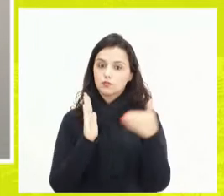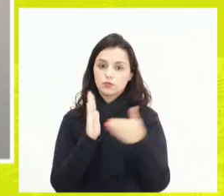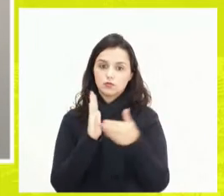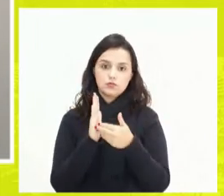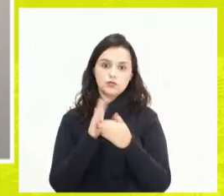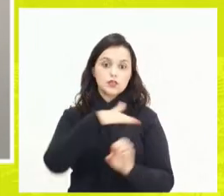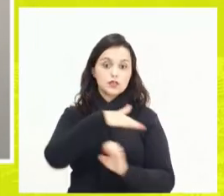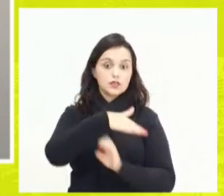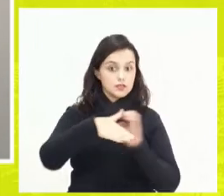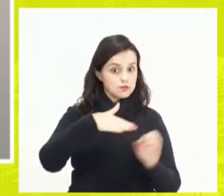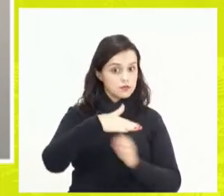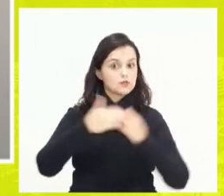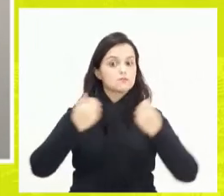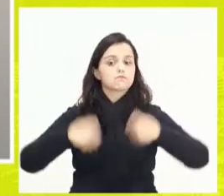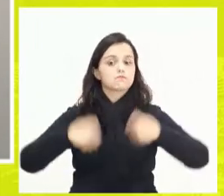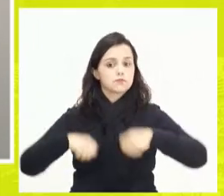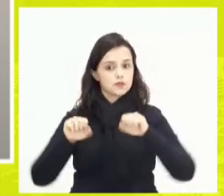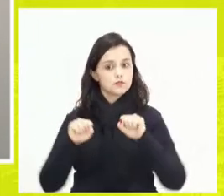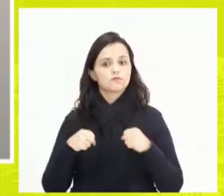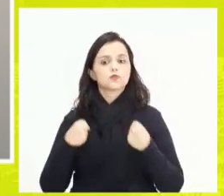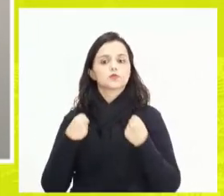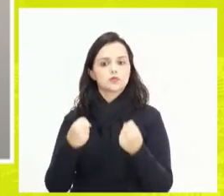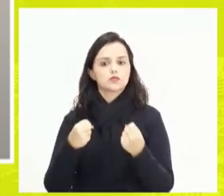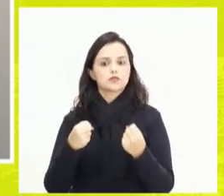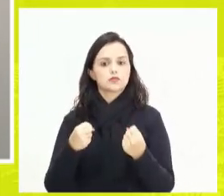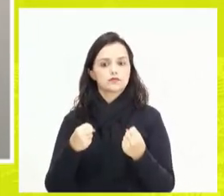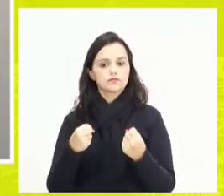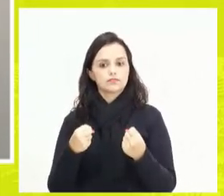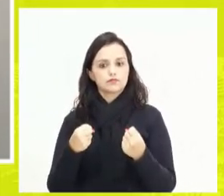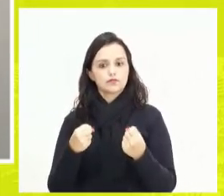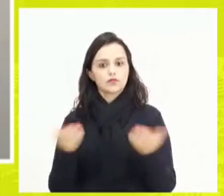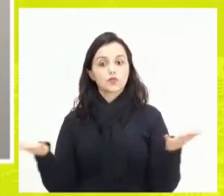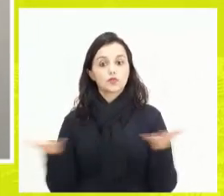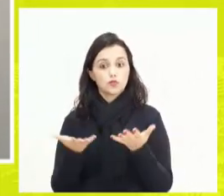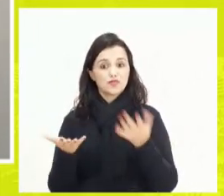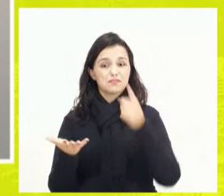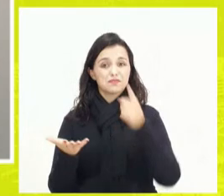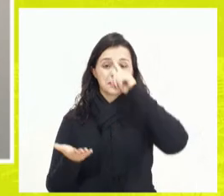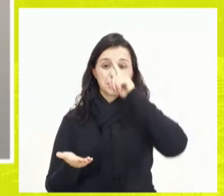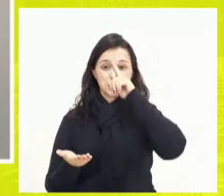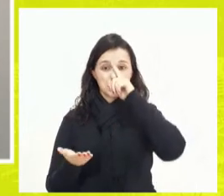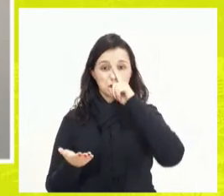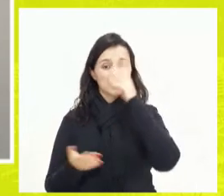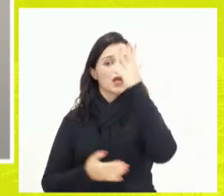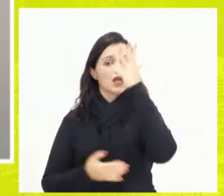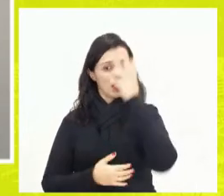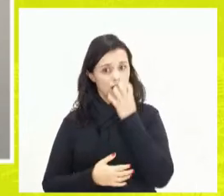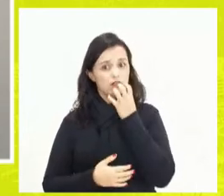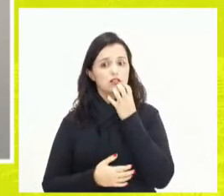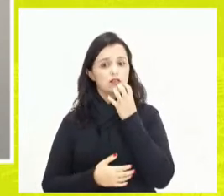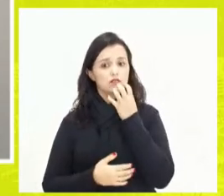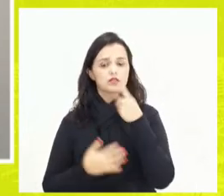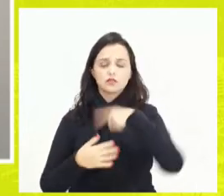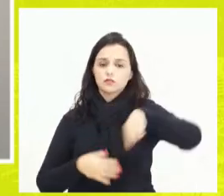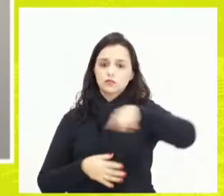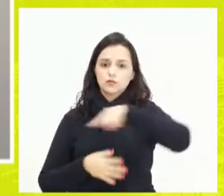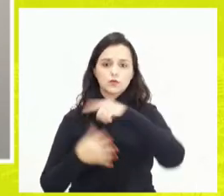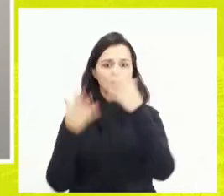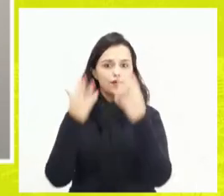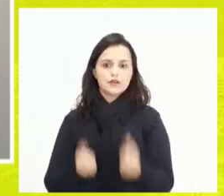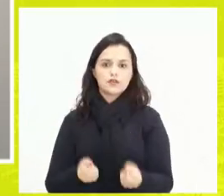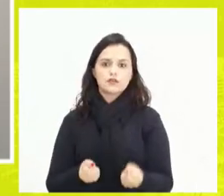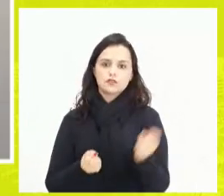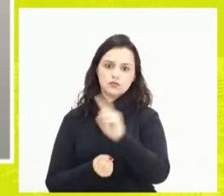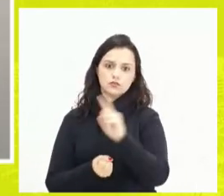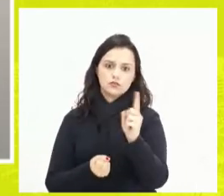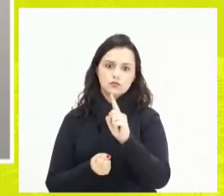must do something about this this is serious it's really severe what we are seeing today is really severe and unacceptable